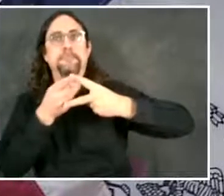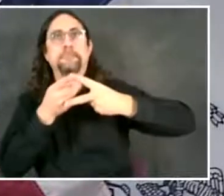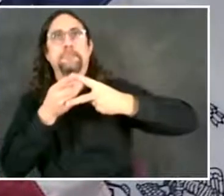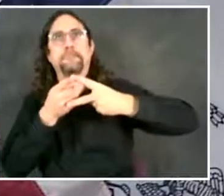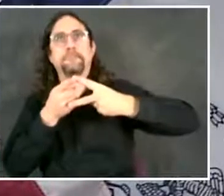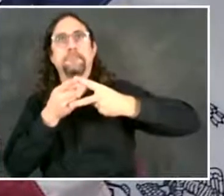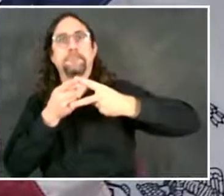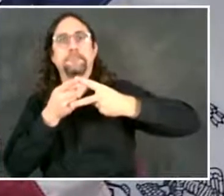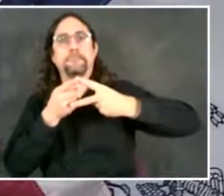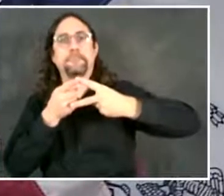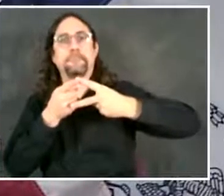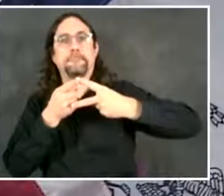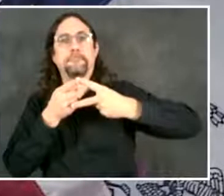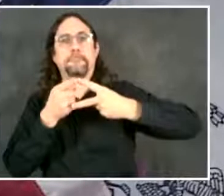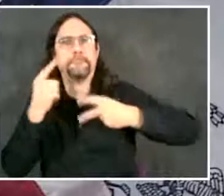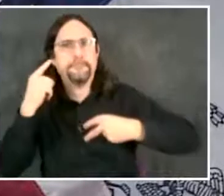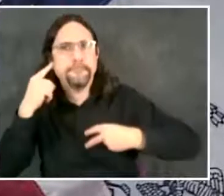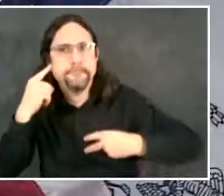Jacob, can you hear us?